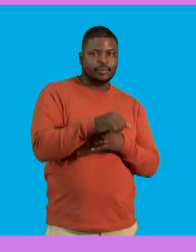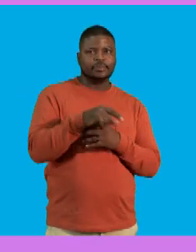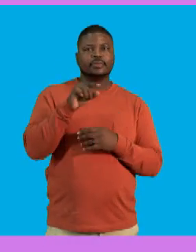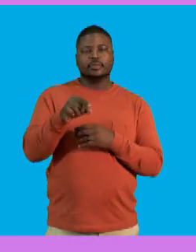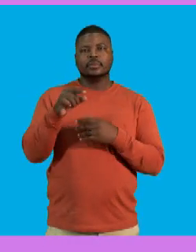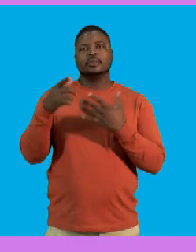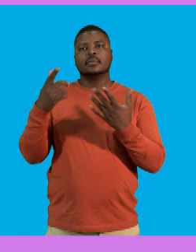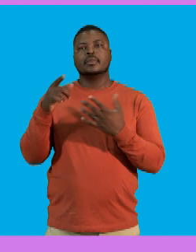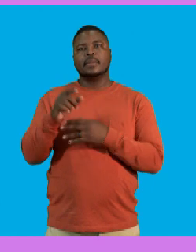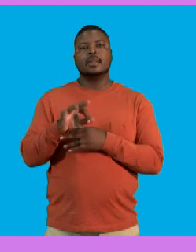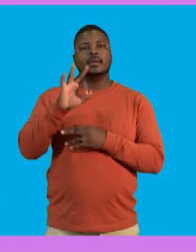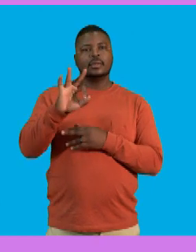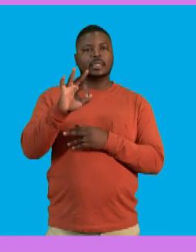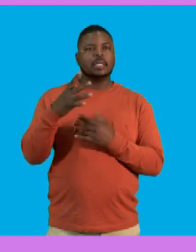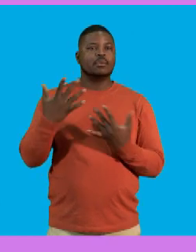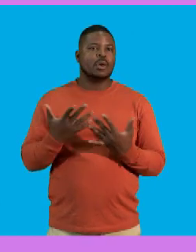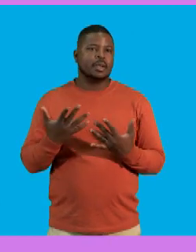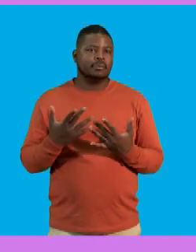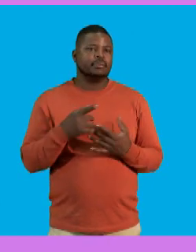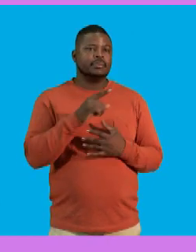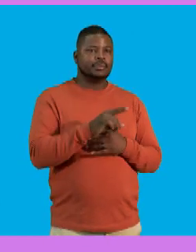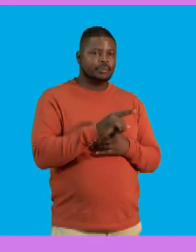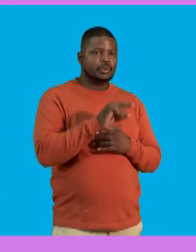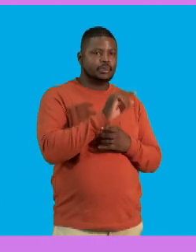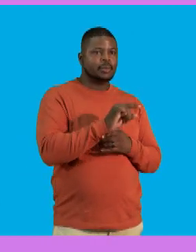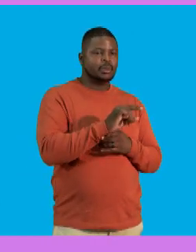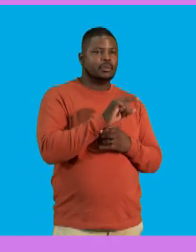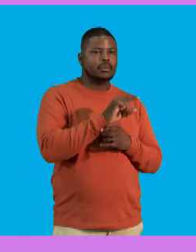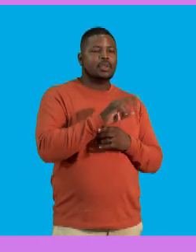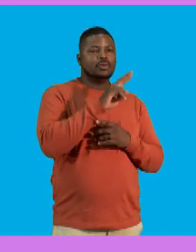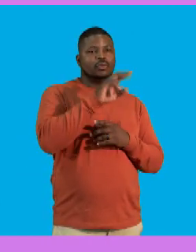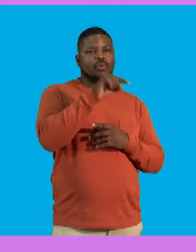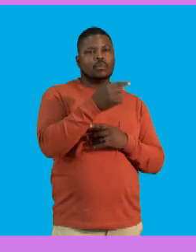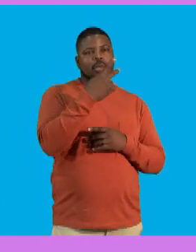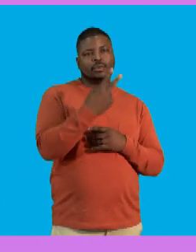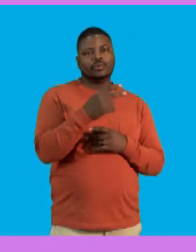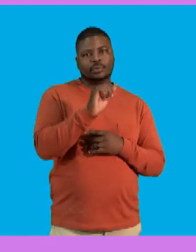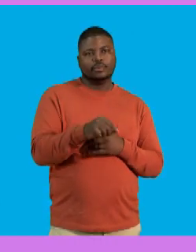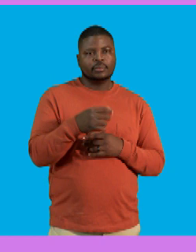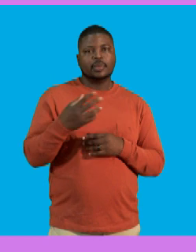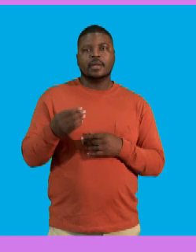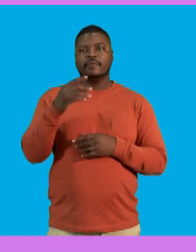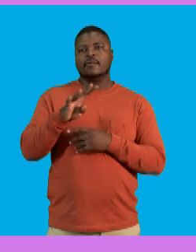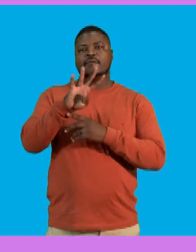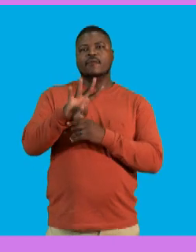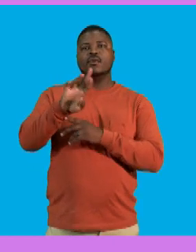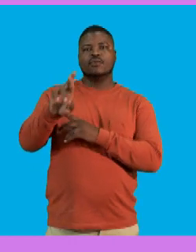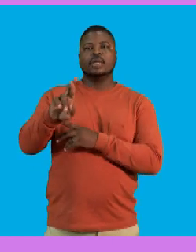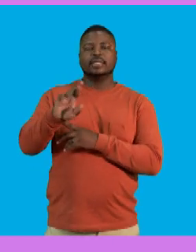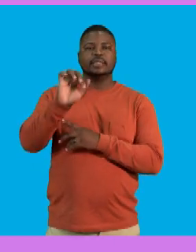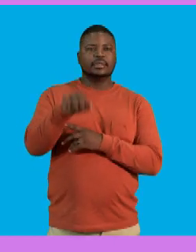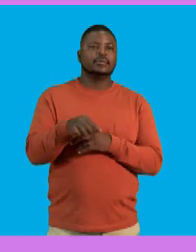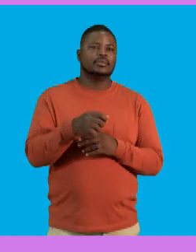And 3 rand. All right, where's the 3 rand going to be? Somewhere there. Okay, Then we have 4 Rand.